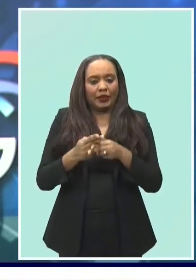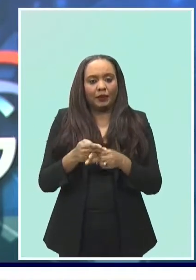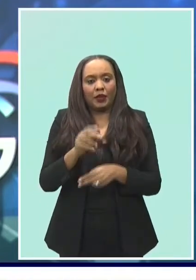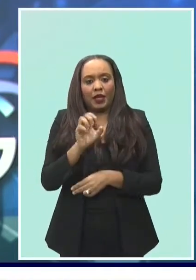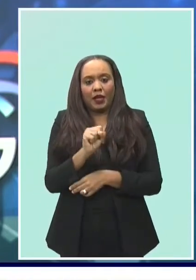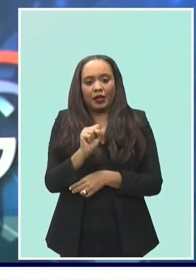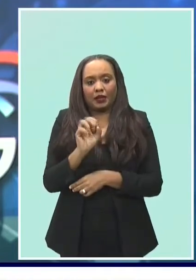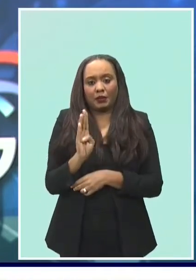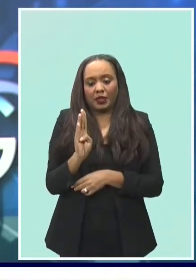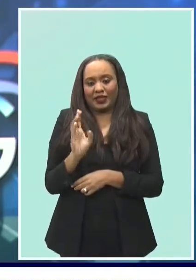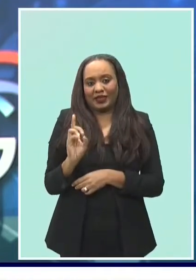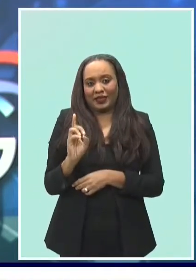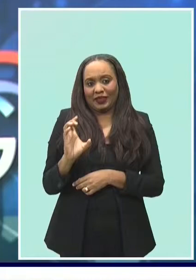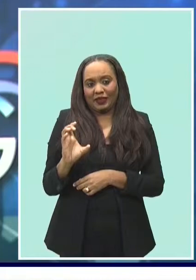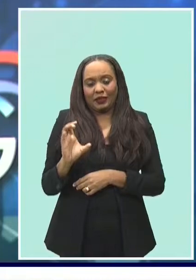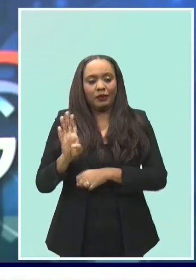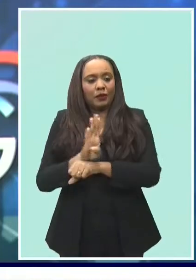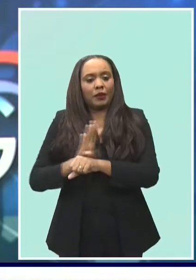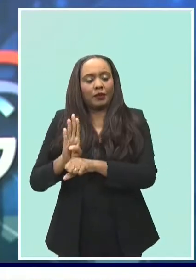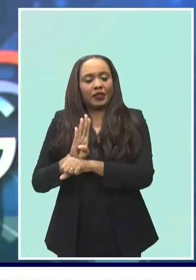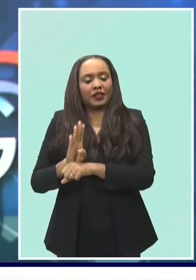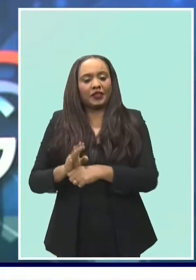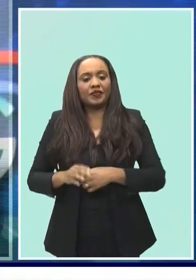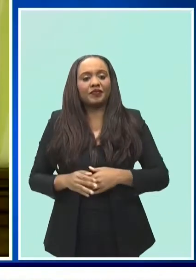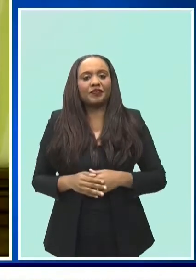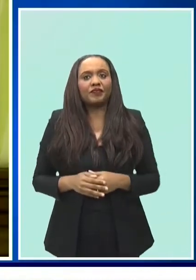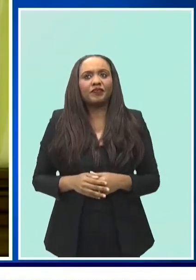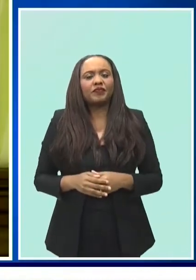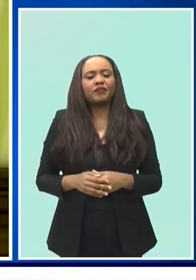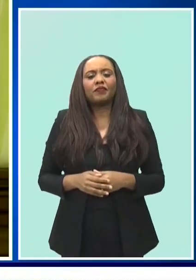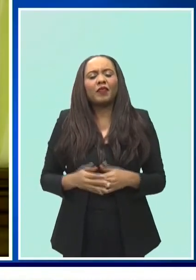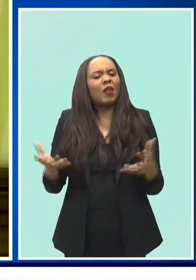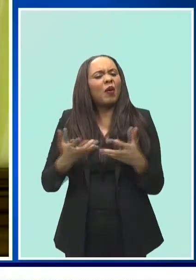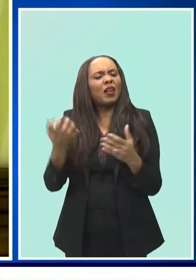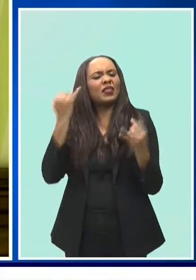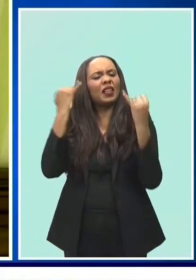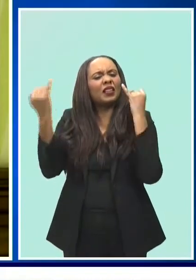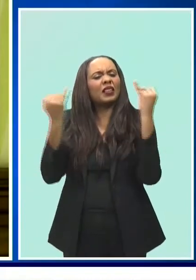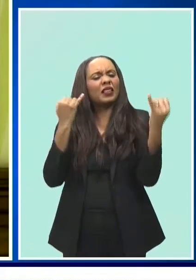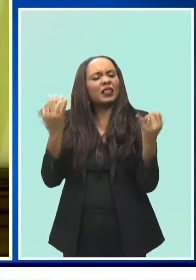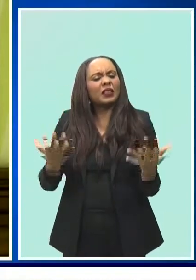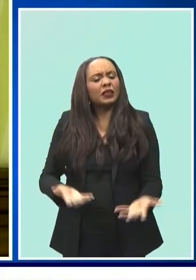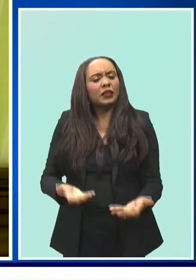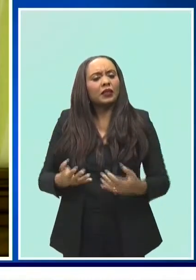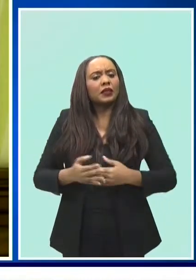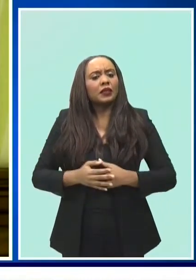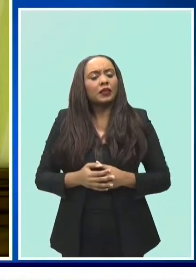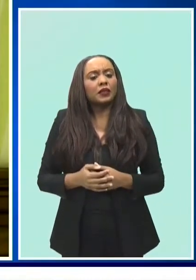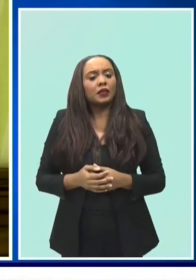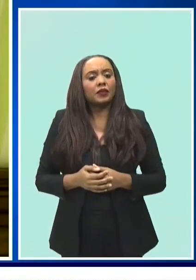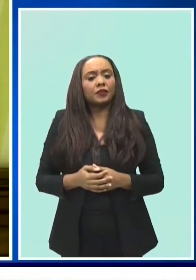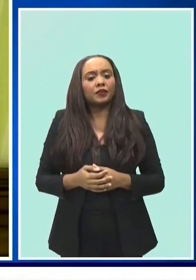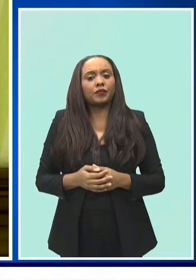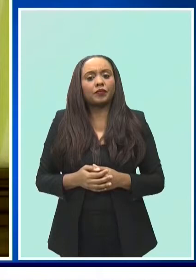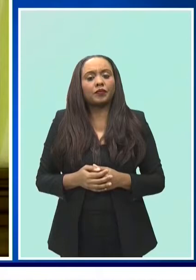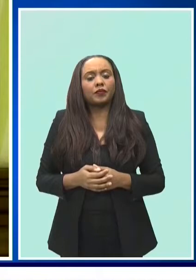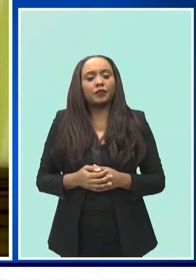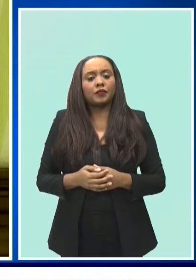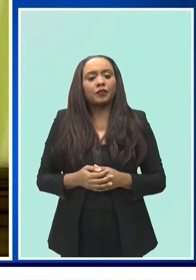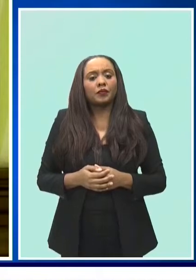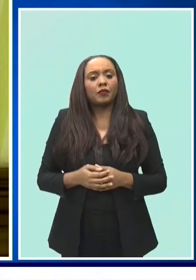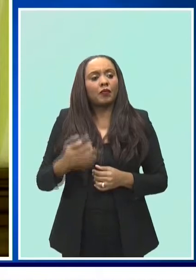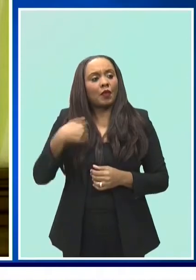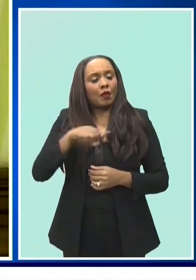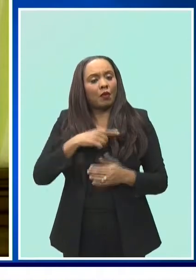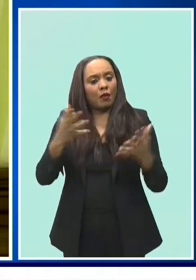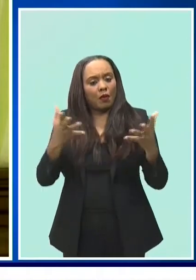soon become SBDC Barbados. The idea is for academia to provide the relevant research